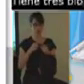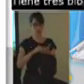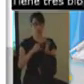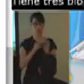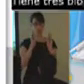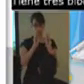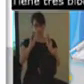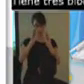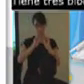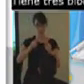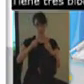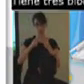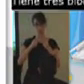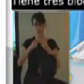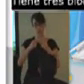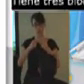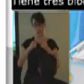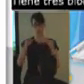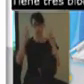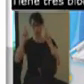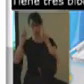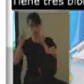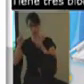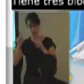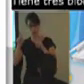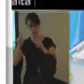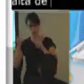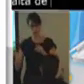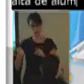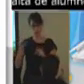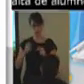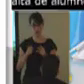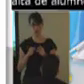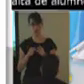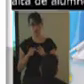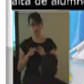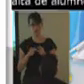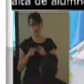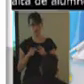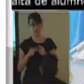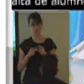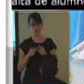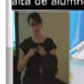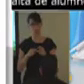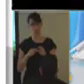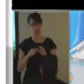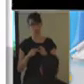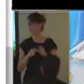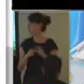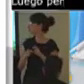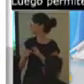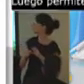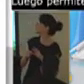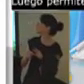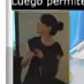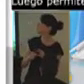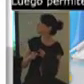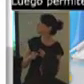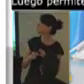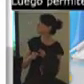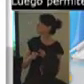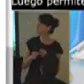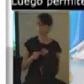the educational plan, the other is the registration of students, and thirdly, the planning of